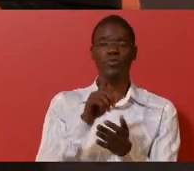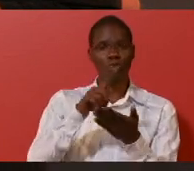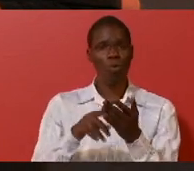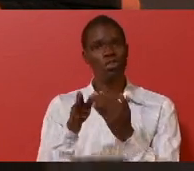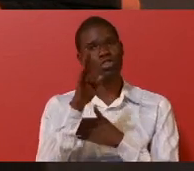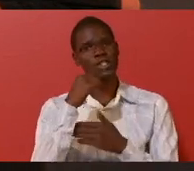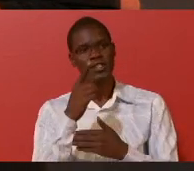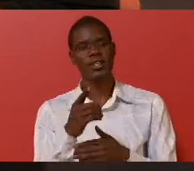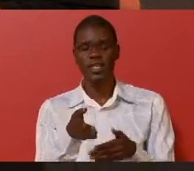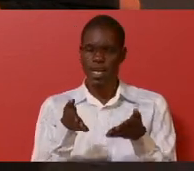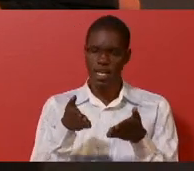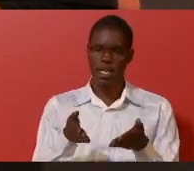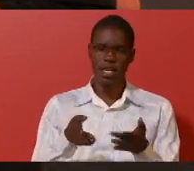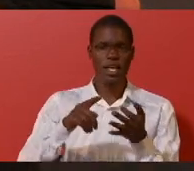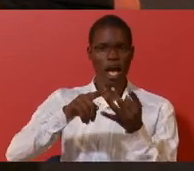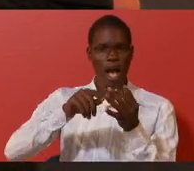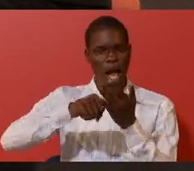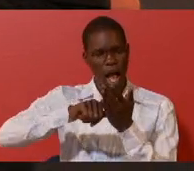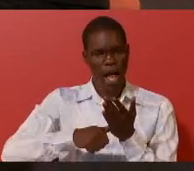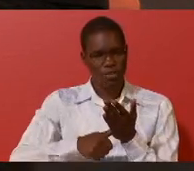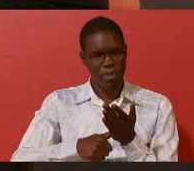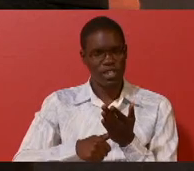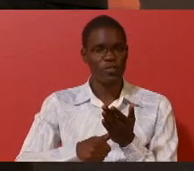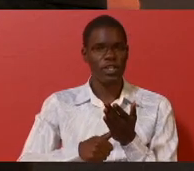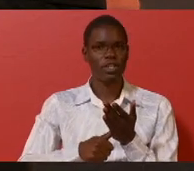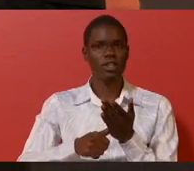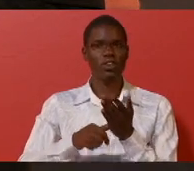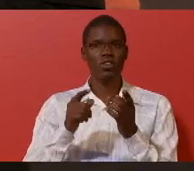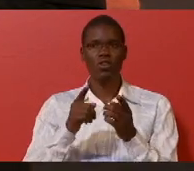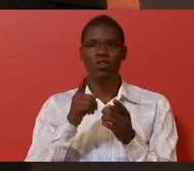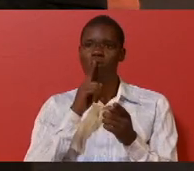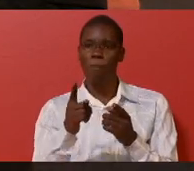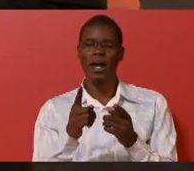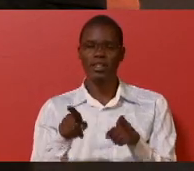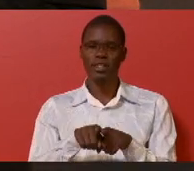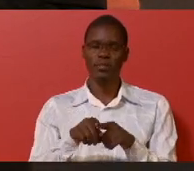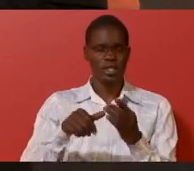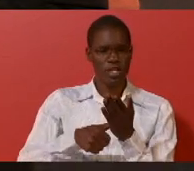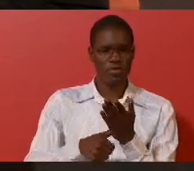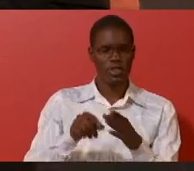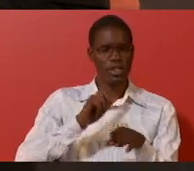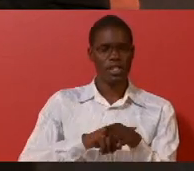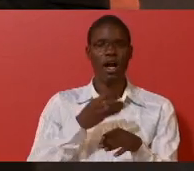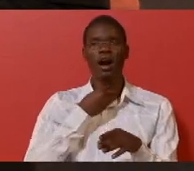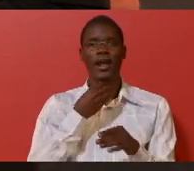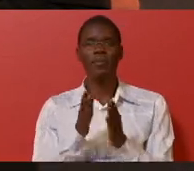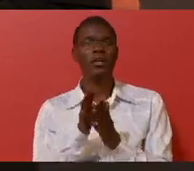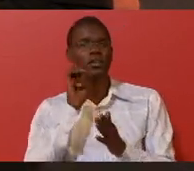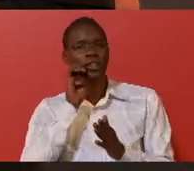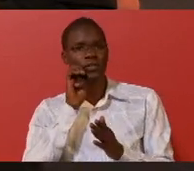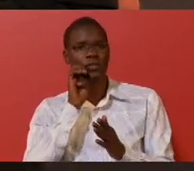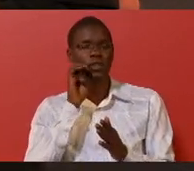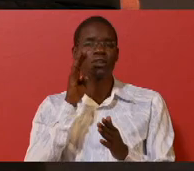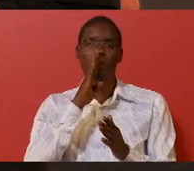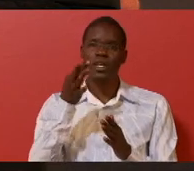saying. Here is a specific command at a specific time to Adam and Eve to be fruitful and multiply. Of